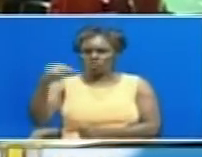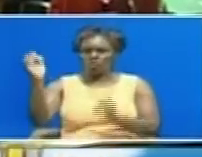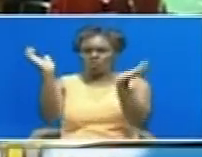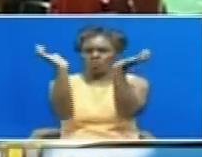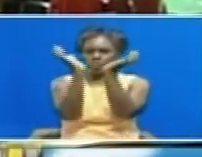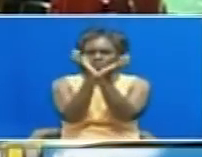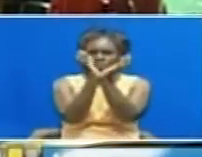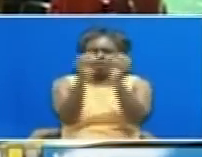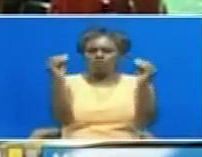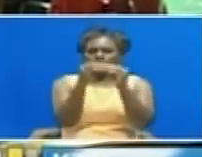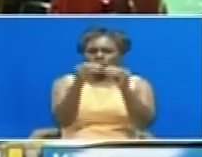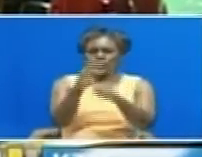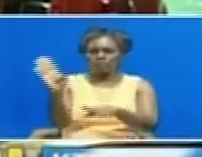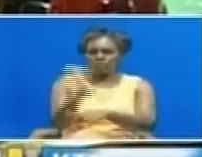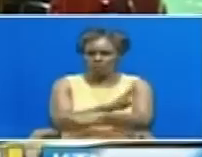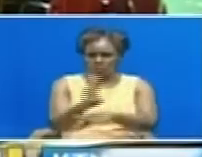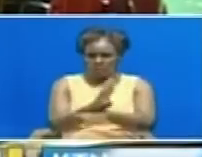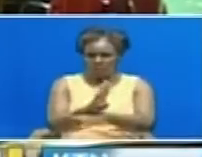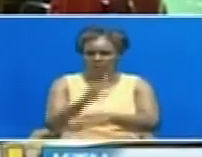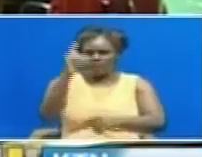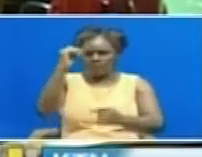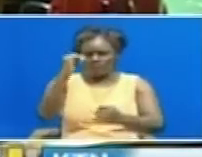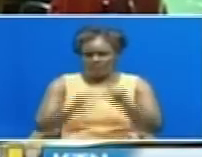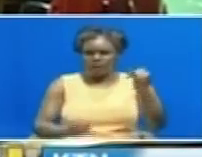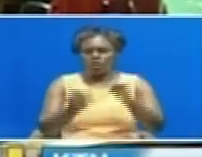Indoor Arena to play Botswana in their last group match.